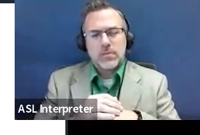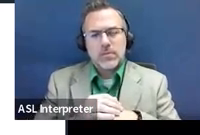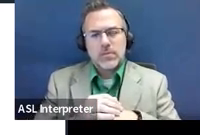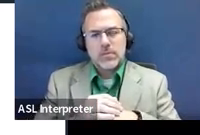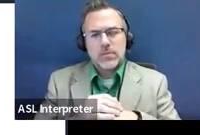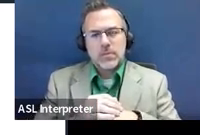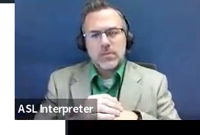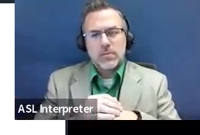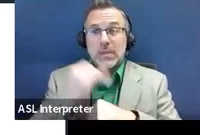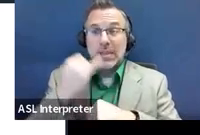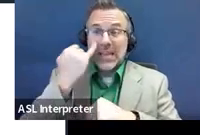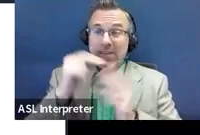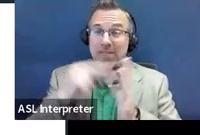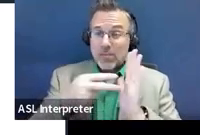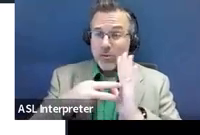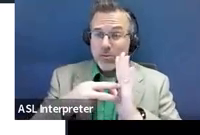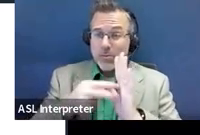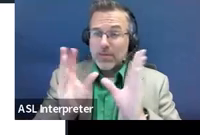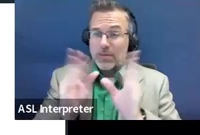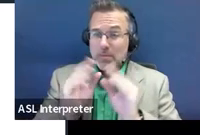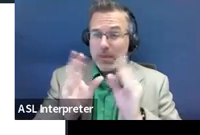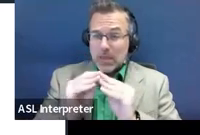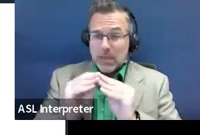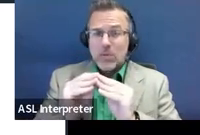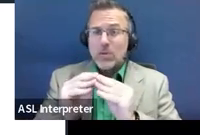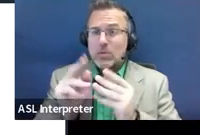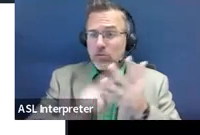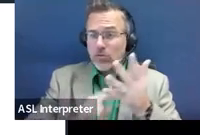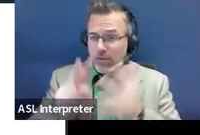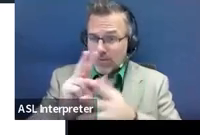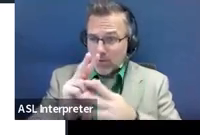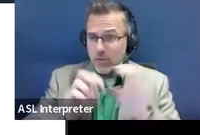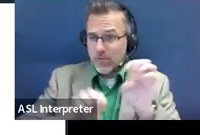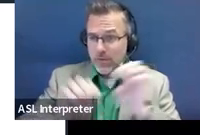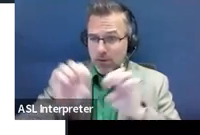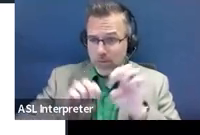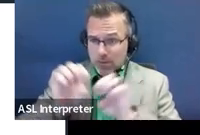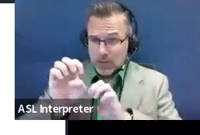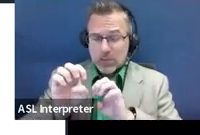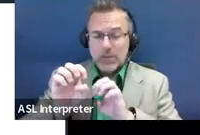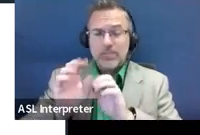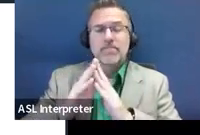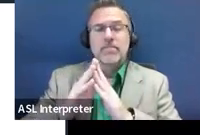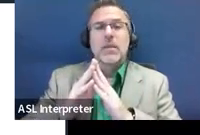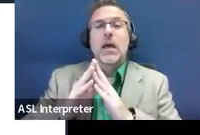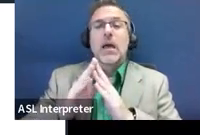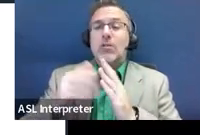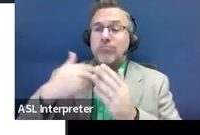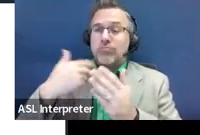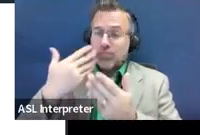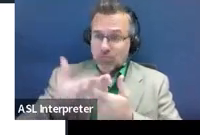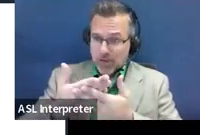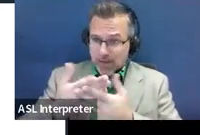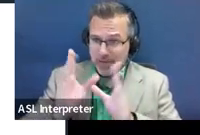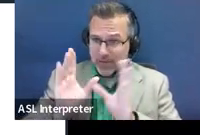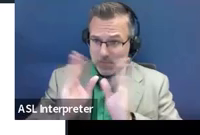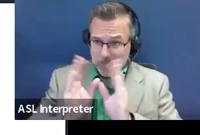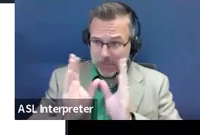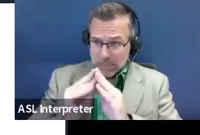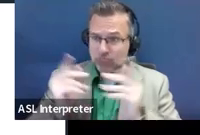meeting, say, was to review an evaluation, and then you get to the meeting and say a parent wants